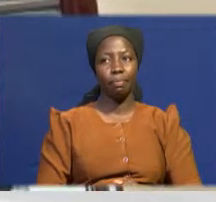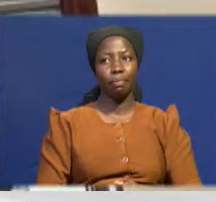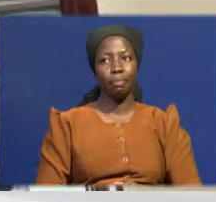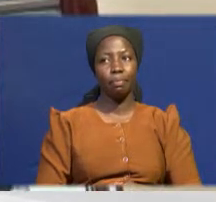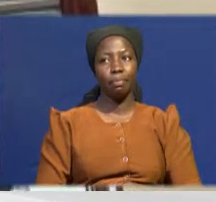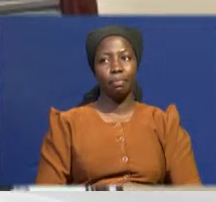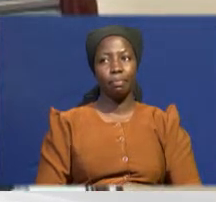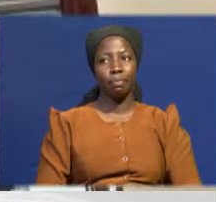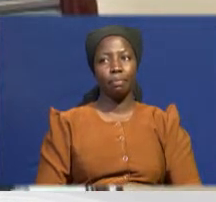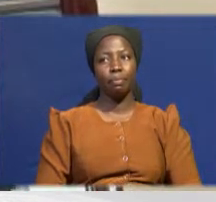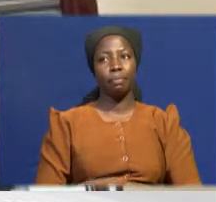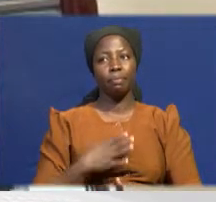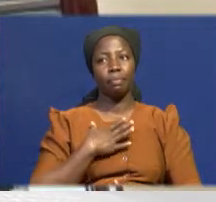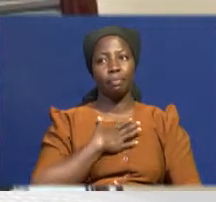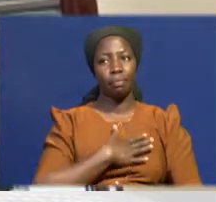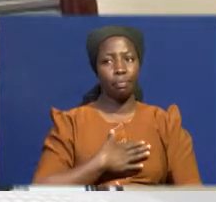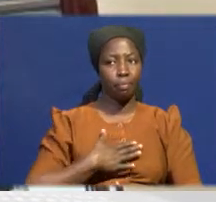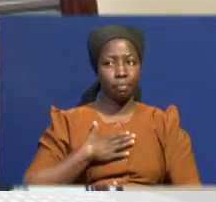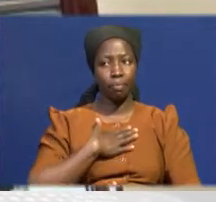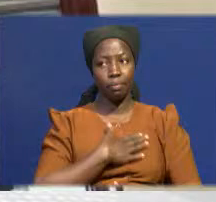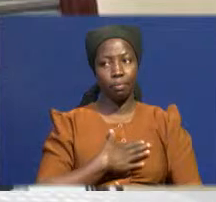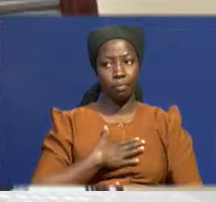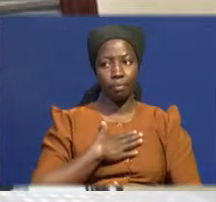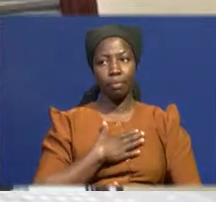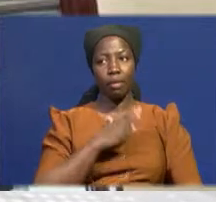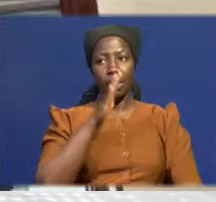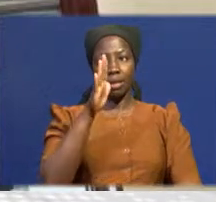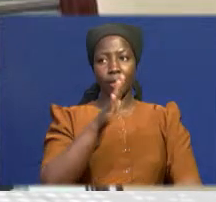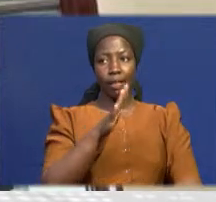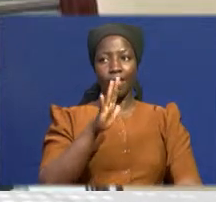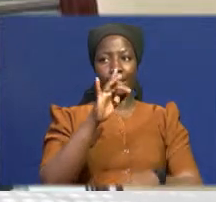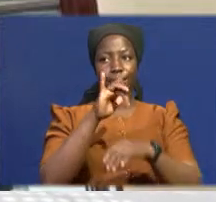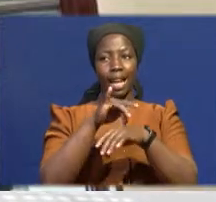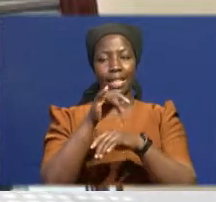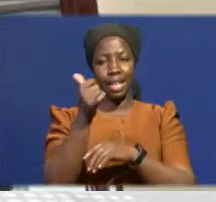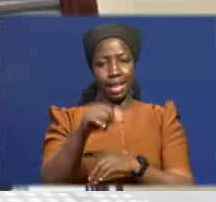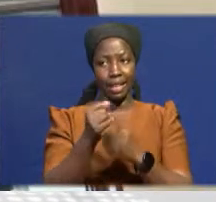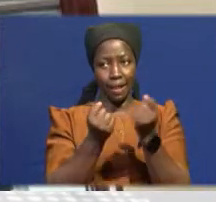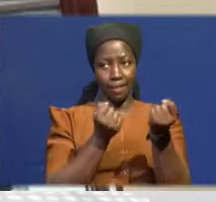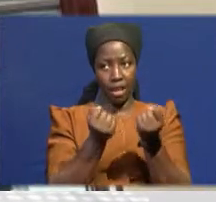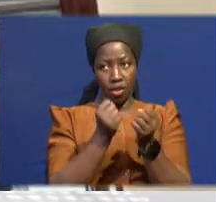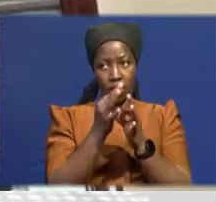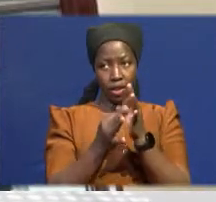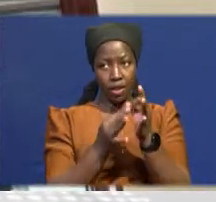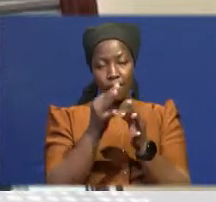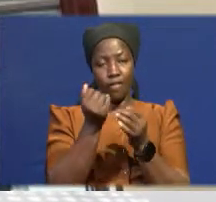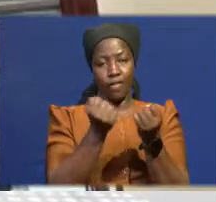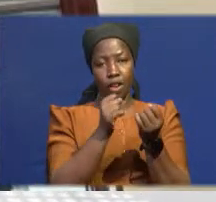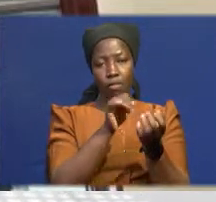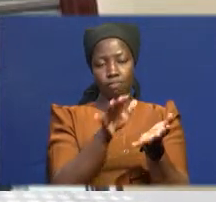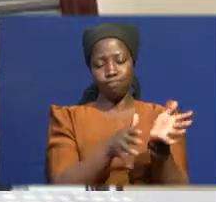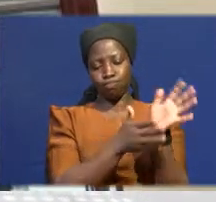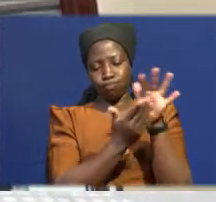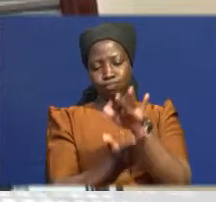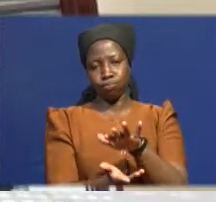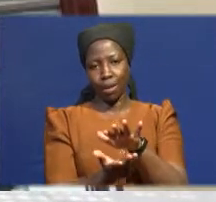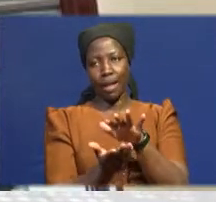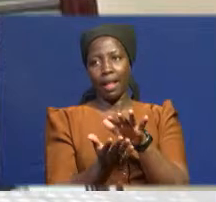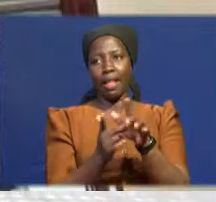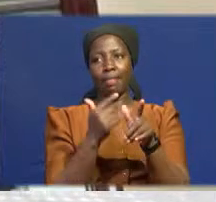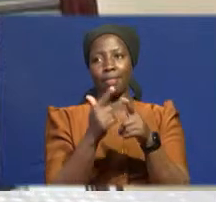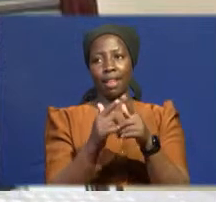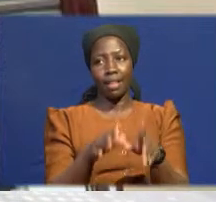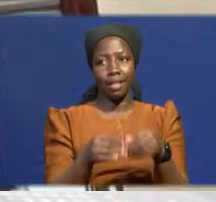to do. Please, under no circumstances, are you to touch any car. If the car is overturned, give the